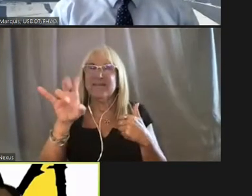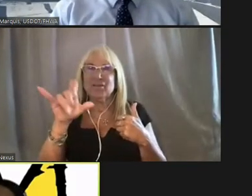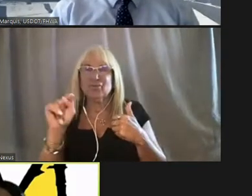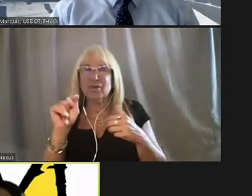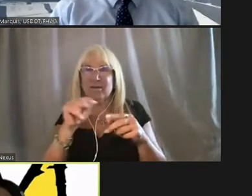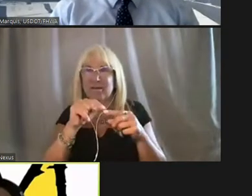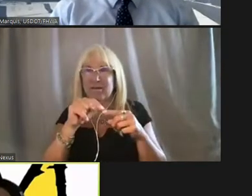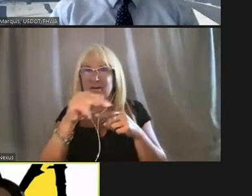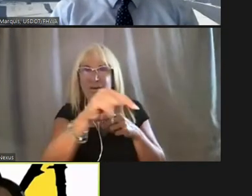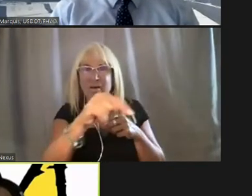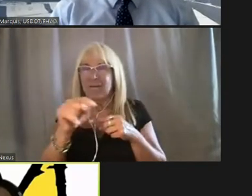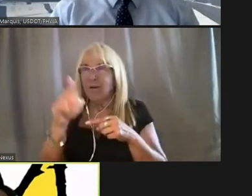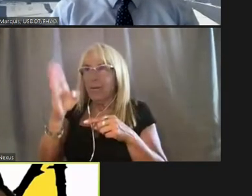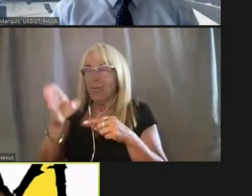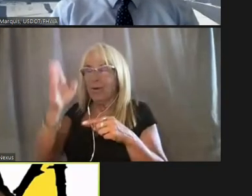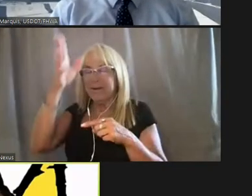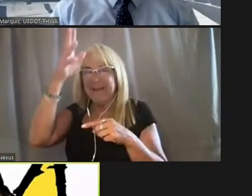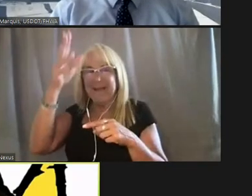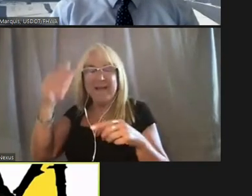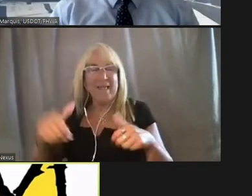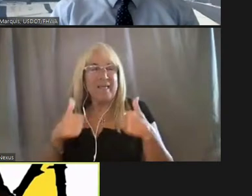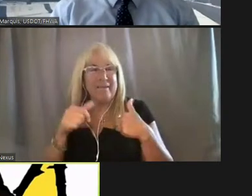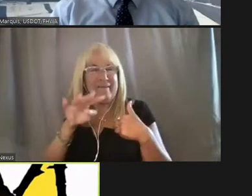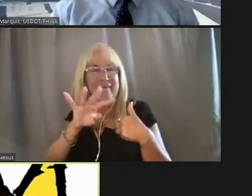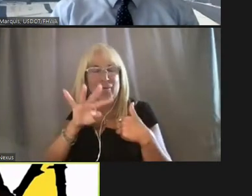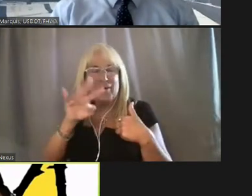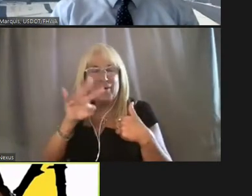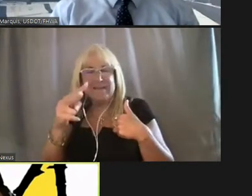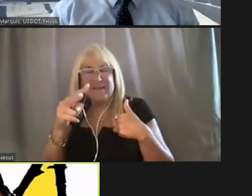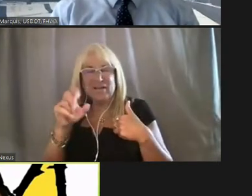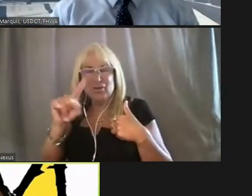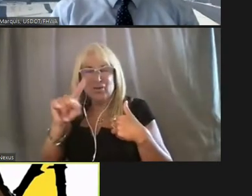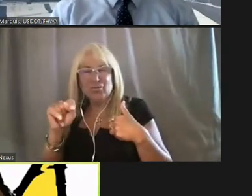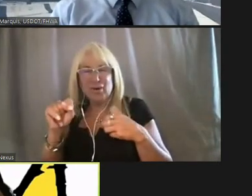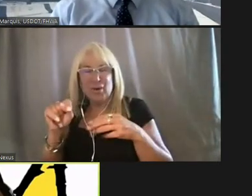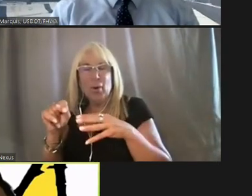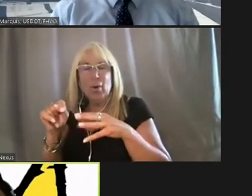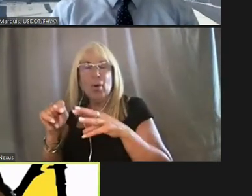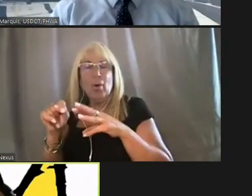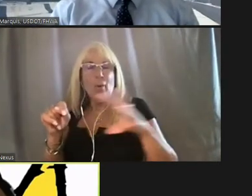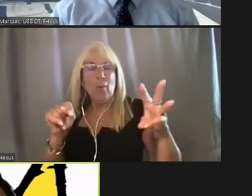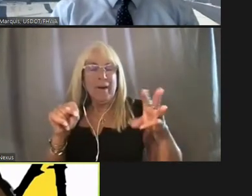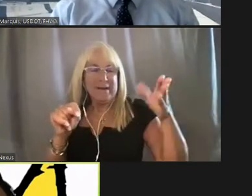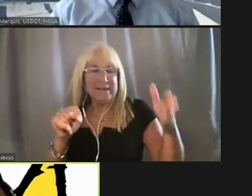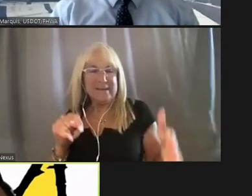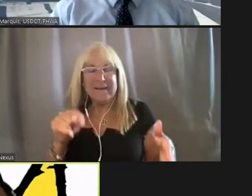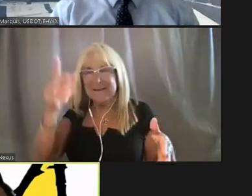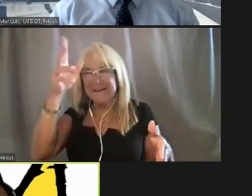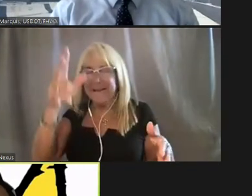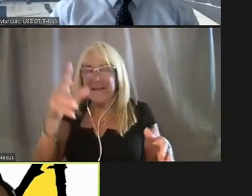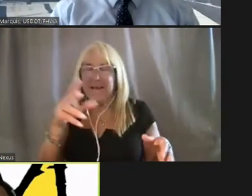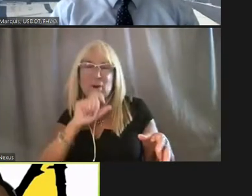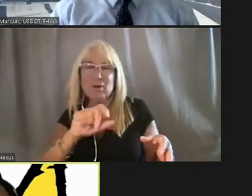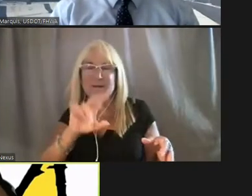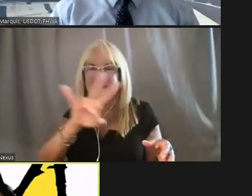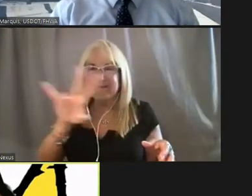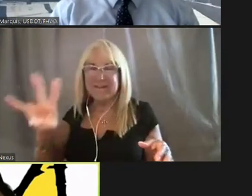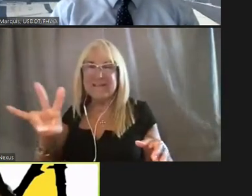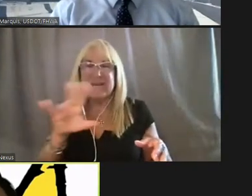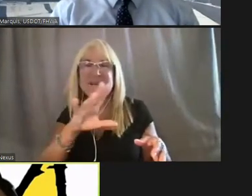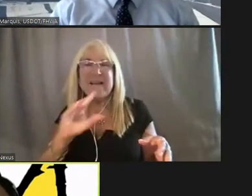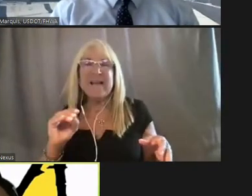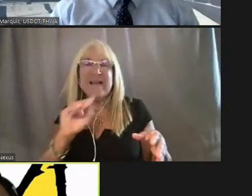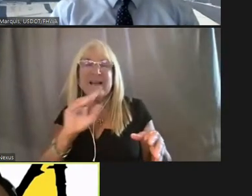on 42nd Street on the west side we both are on fixed incomes my dad is now 77 years old and along with his General